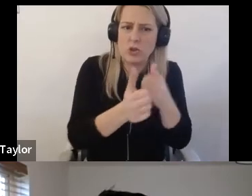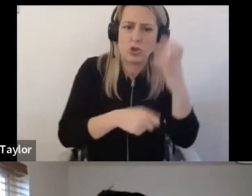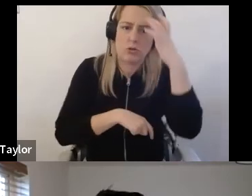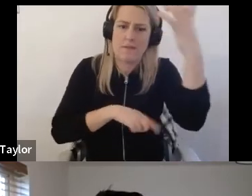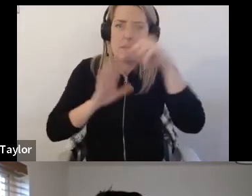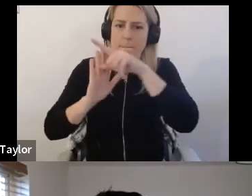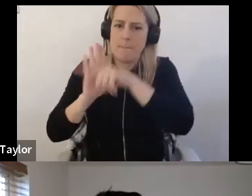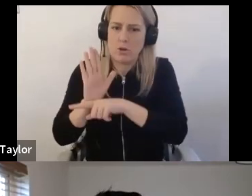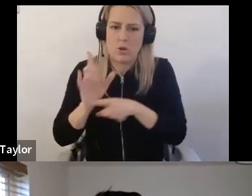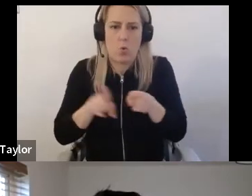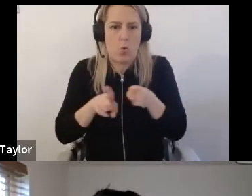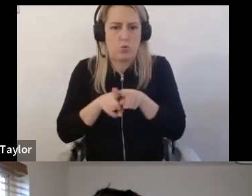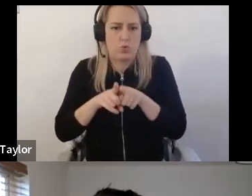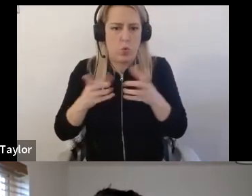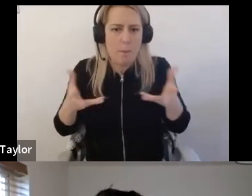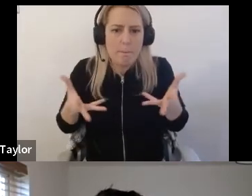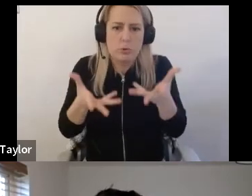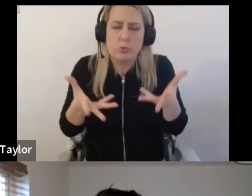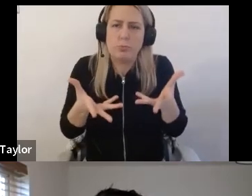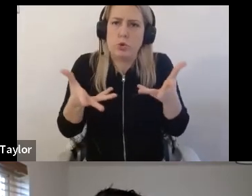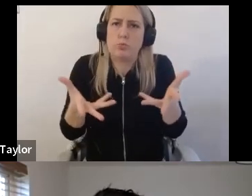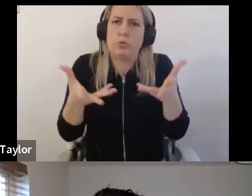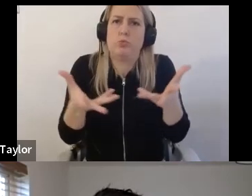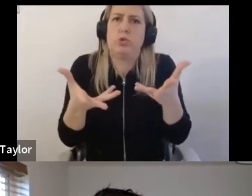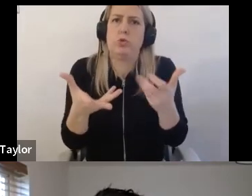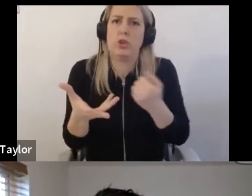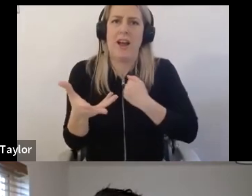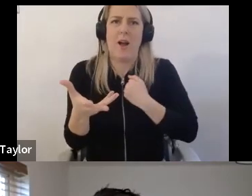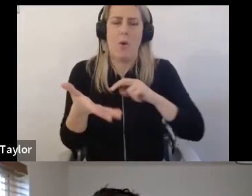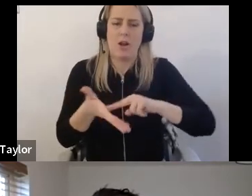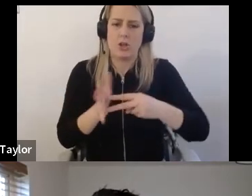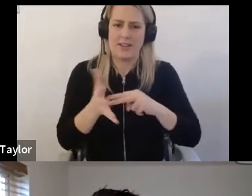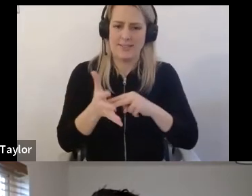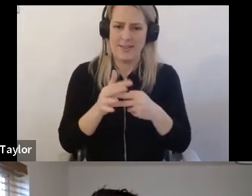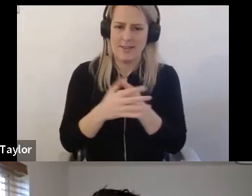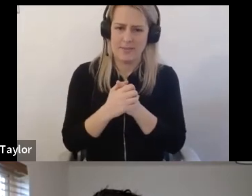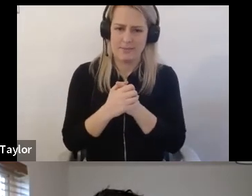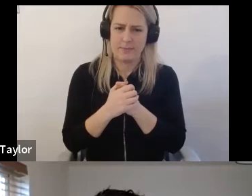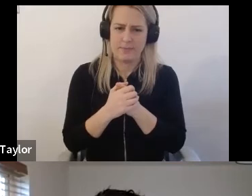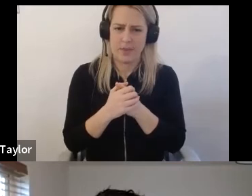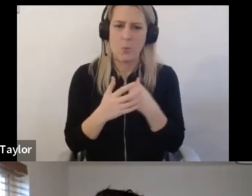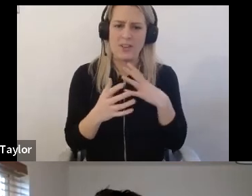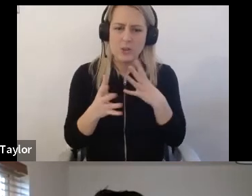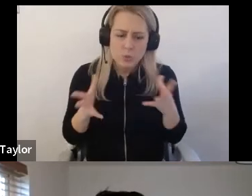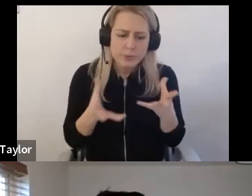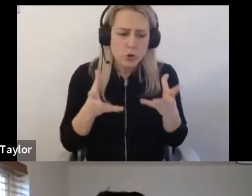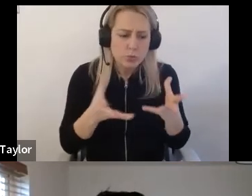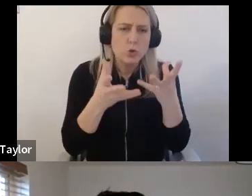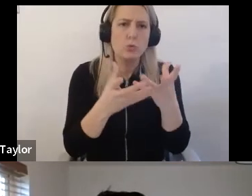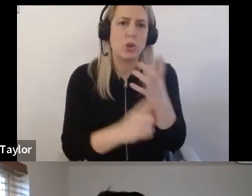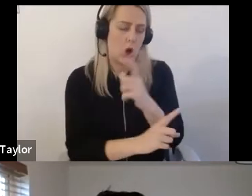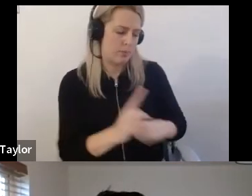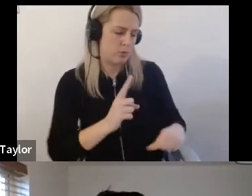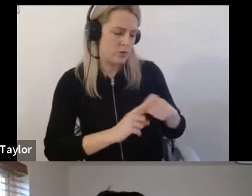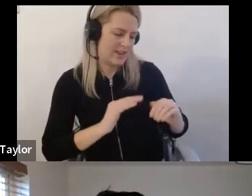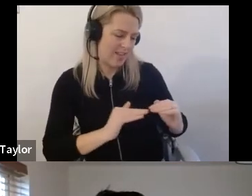let's shift the needle like at the community level right now, because people haven't got a generation to wait for that to trickle down.